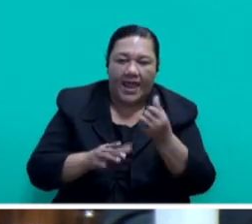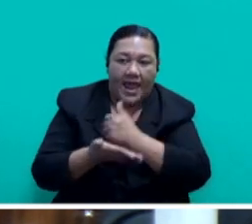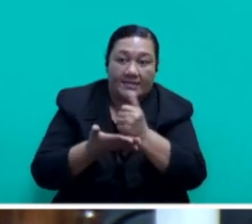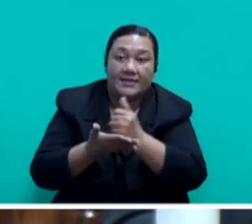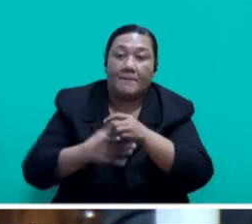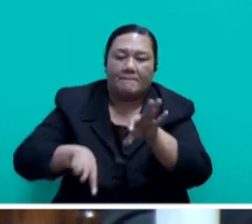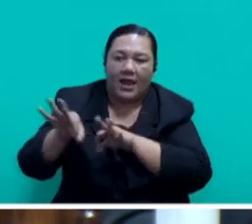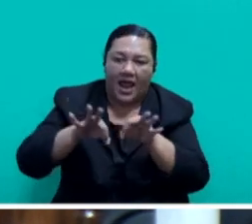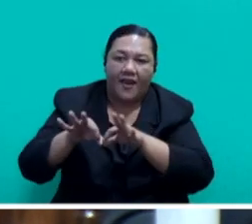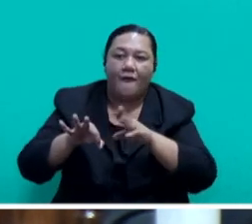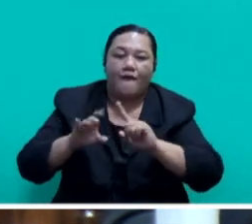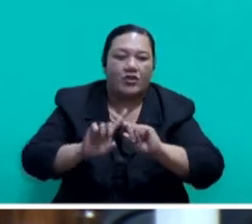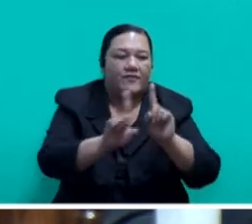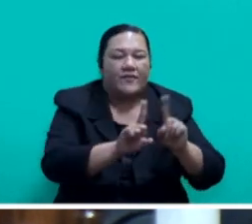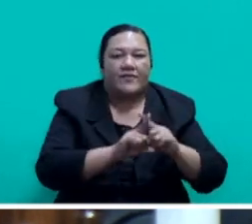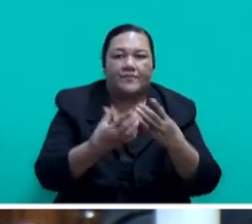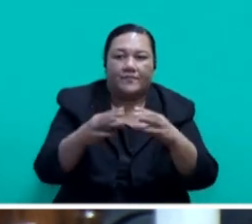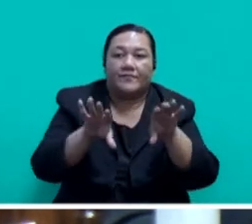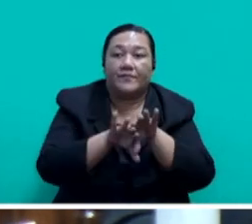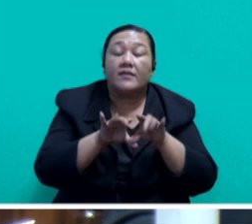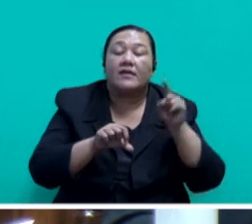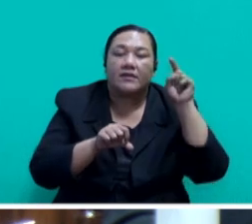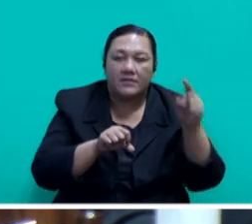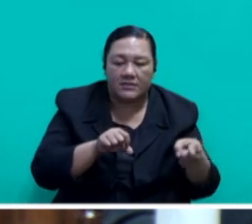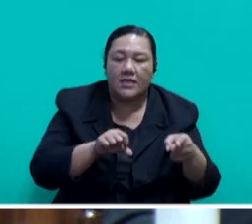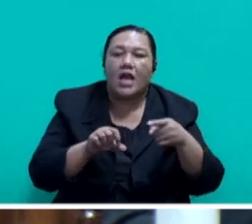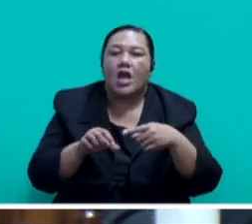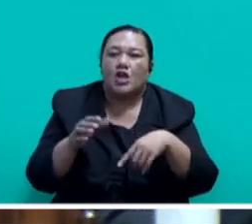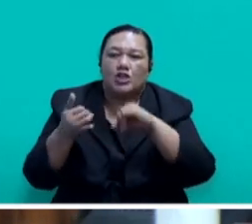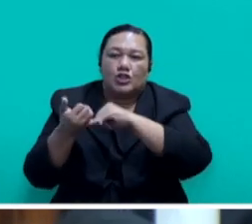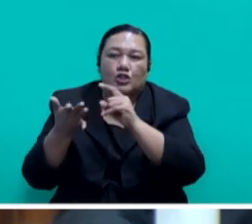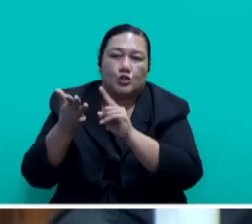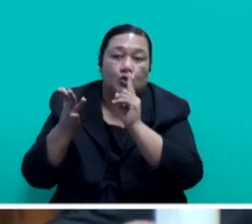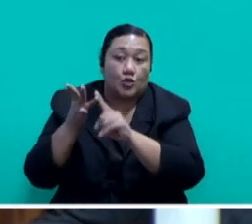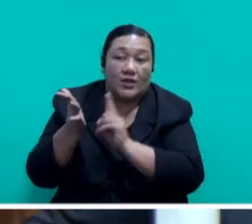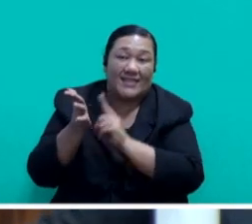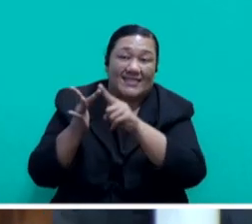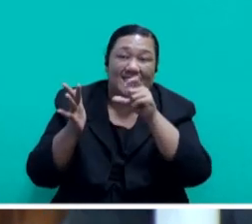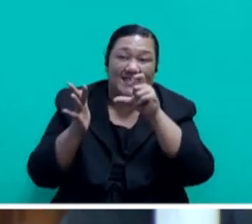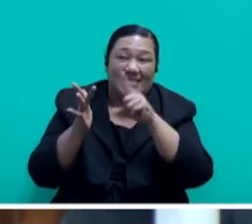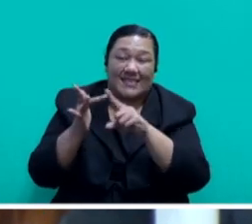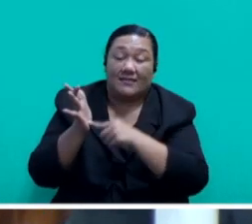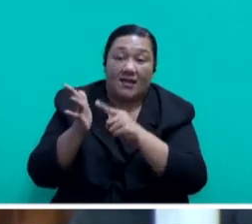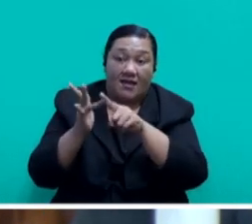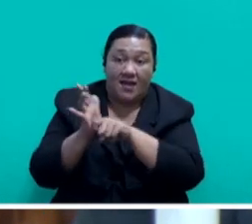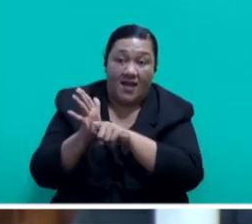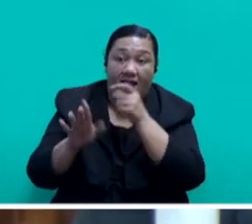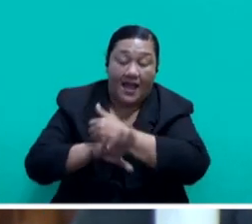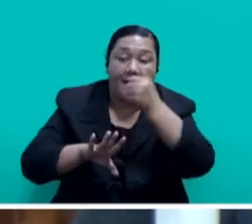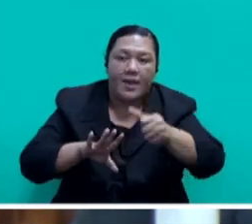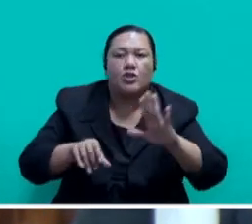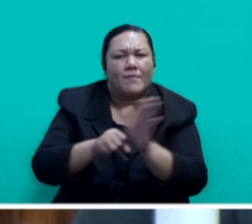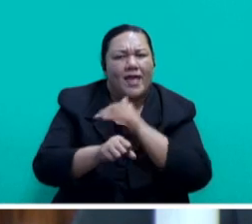Government, Office of the Solicitor General, and the Fijian Election Office are working diligently to ensure a free